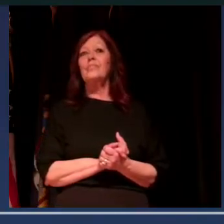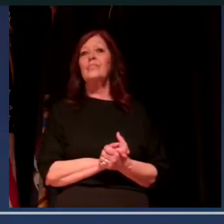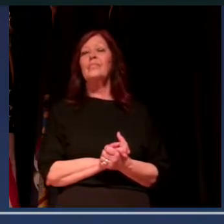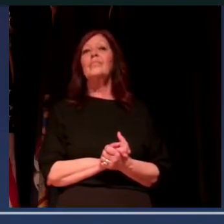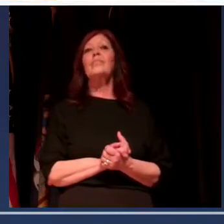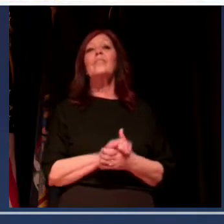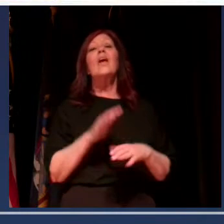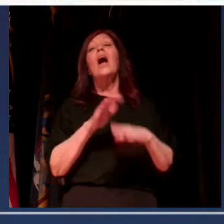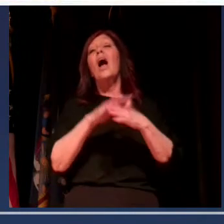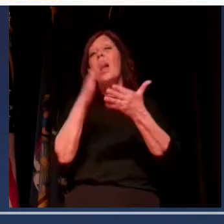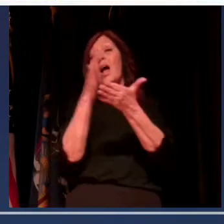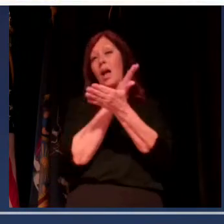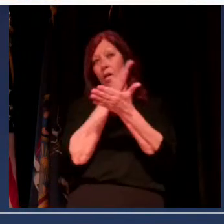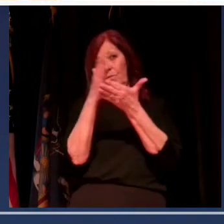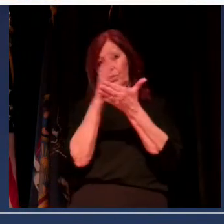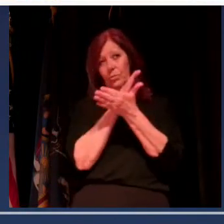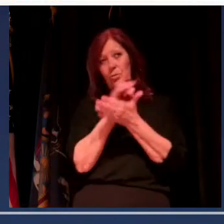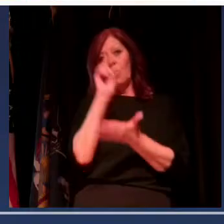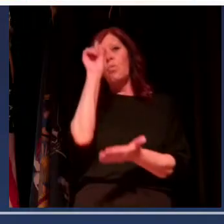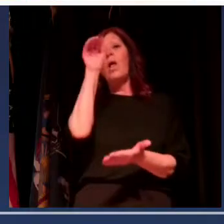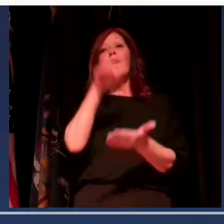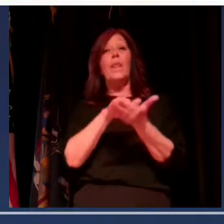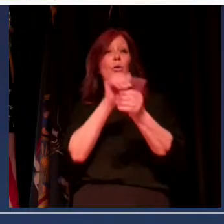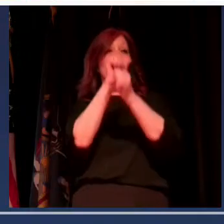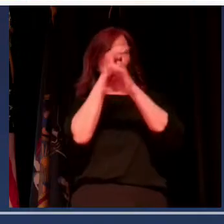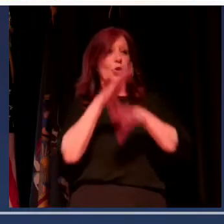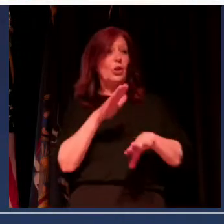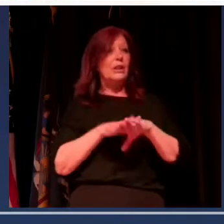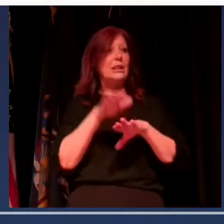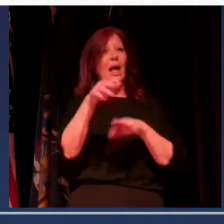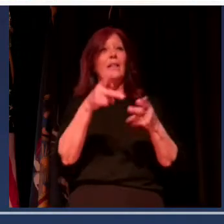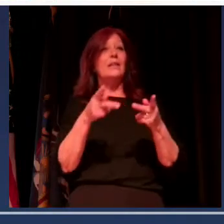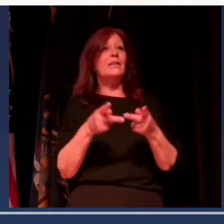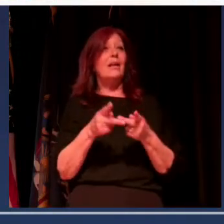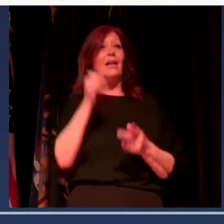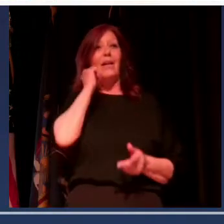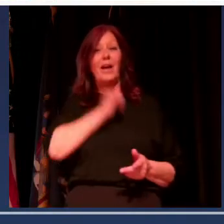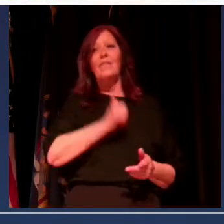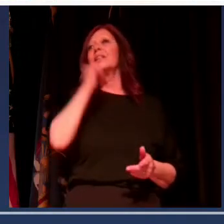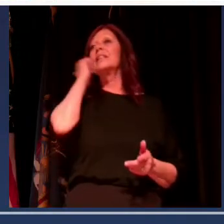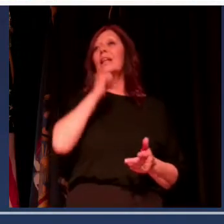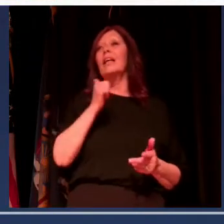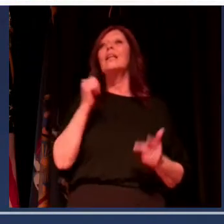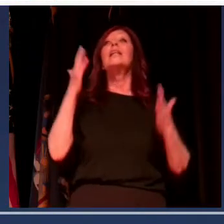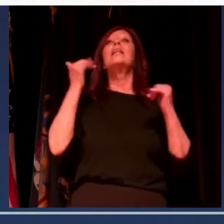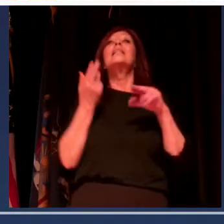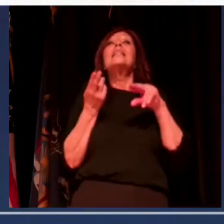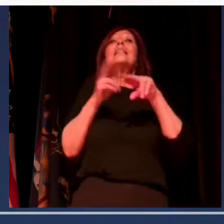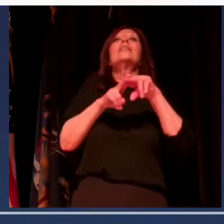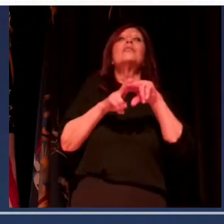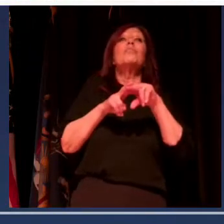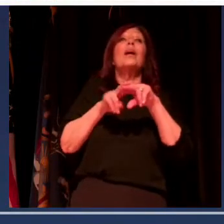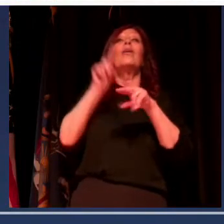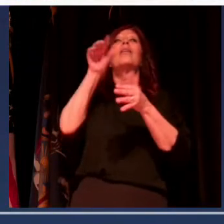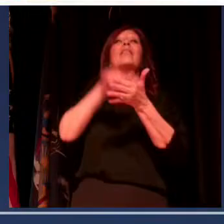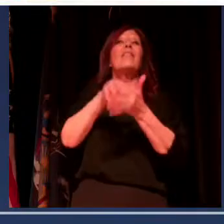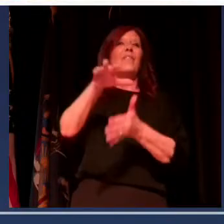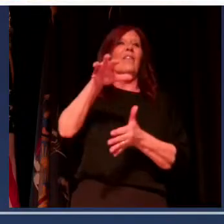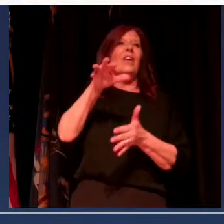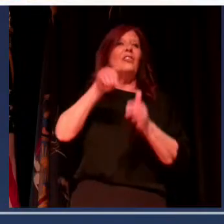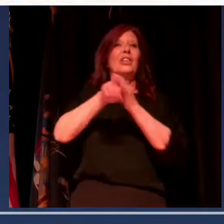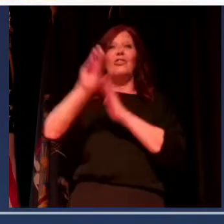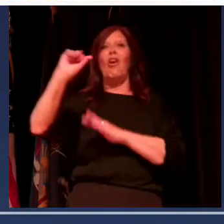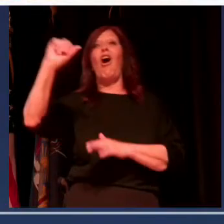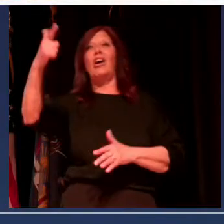On average, 1,000 workers on the site each day, with it expected to increase by 1,500 in